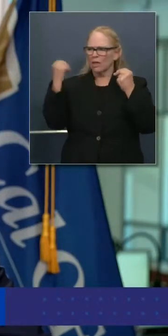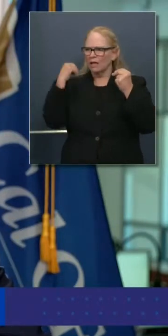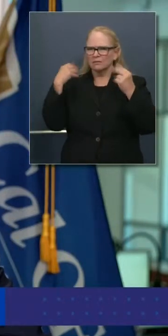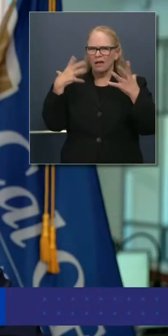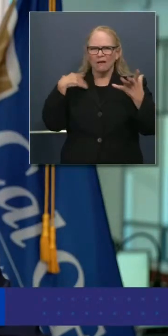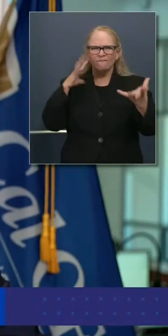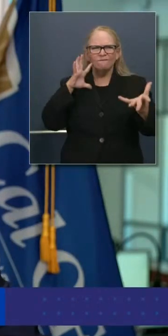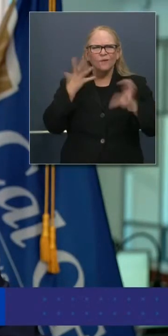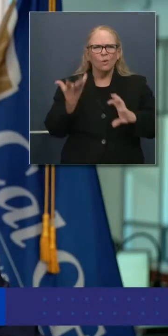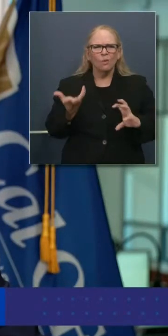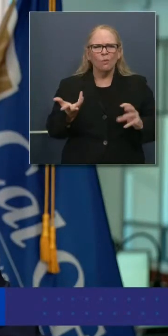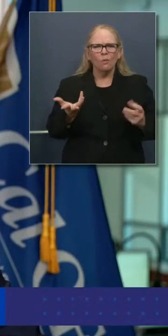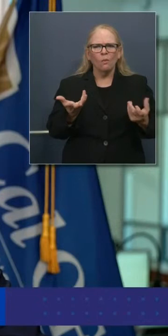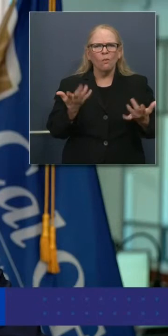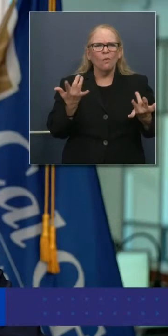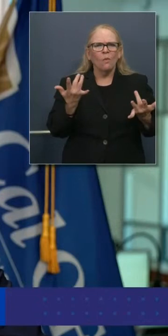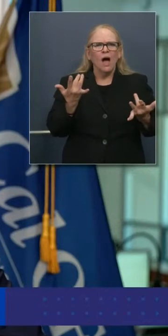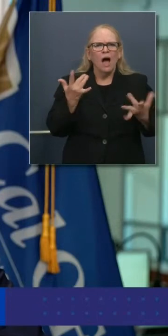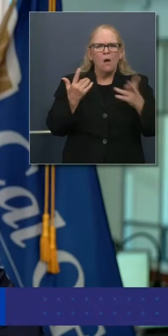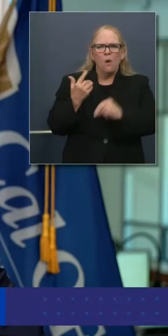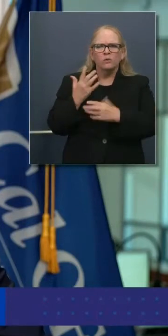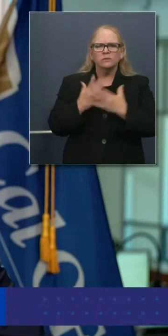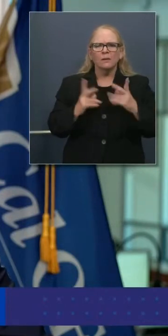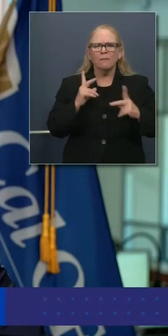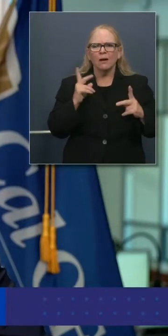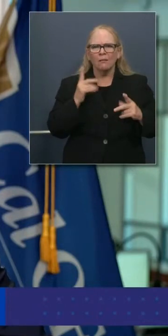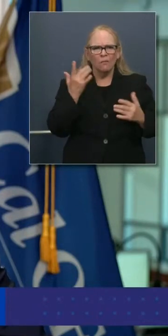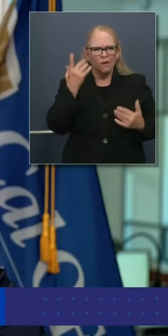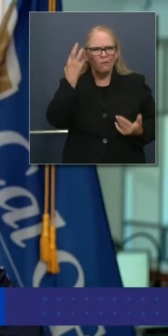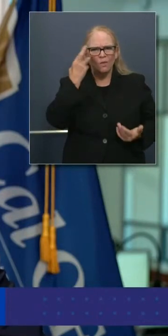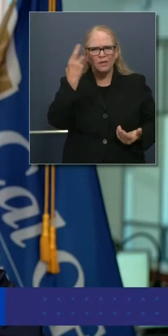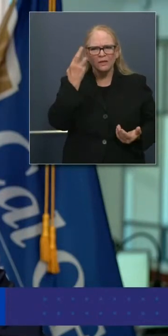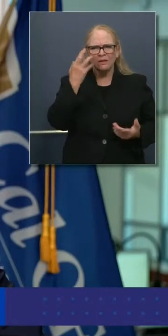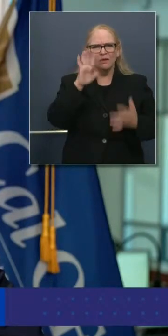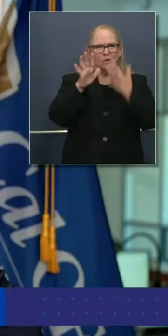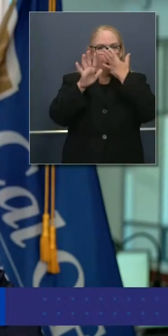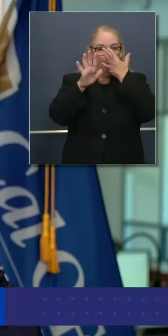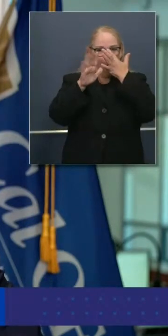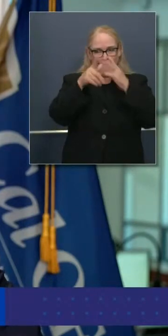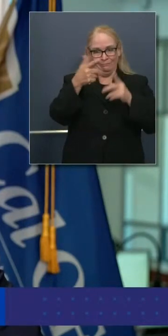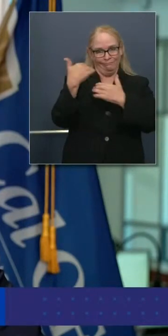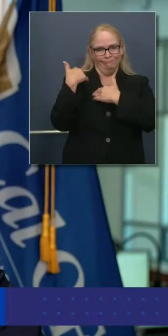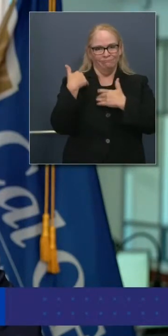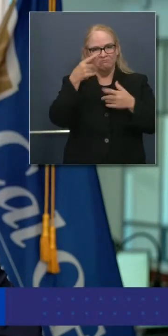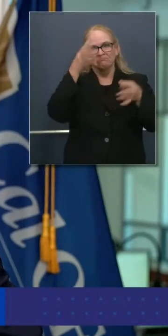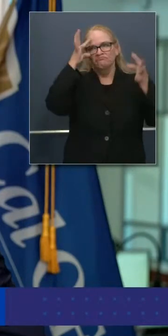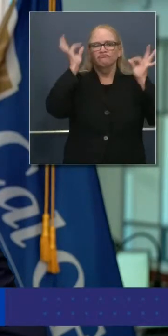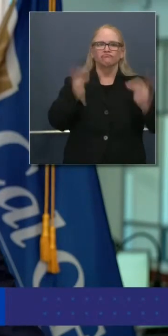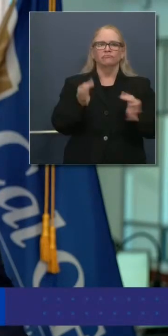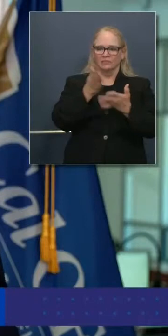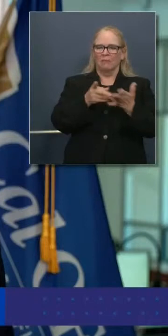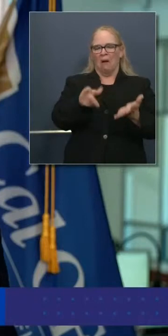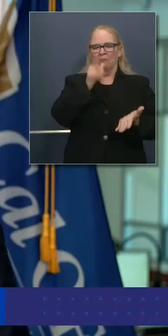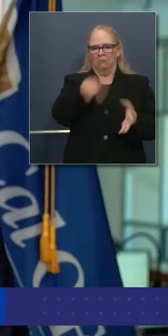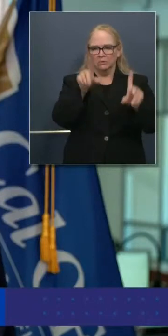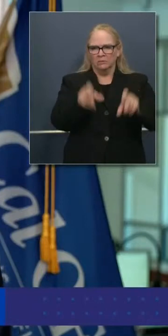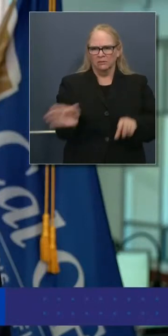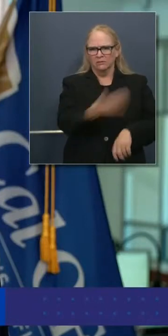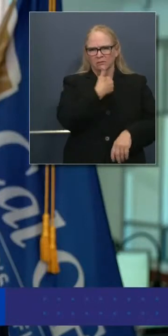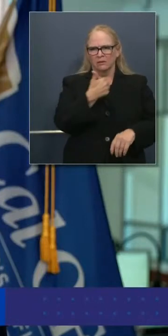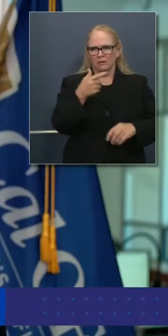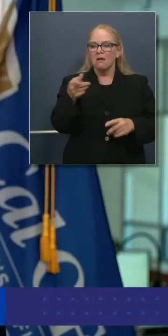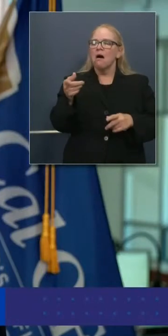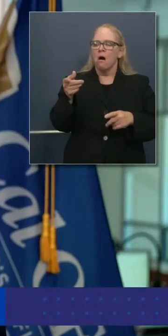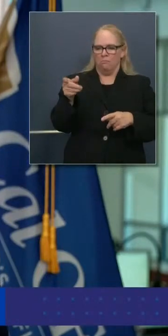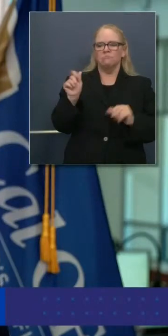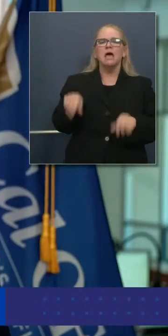the factors that your administration has laid out as, determining who is able to get a test?